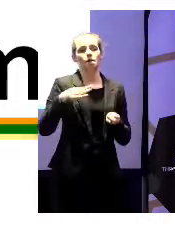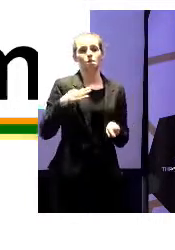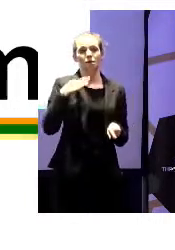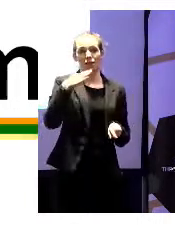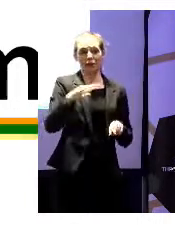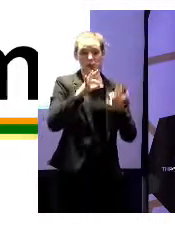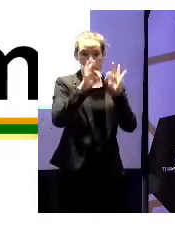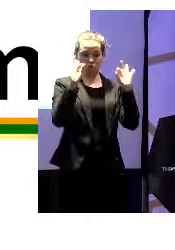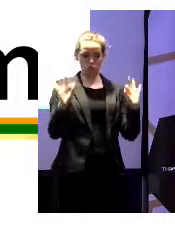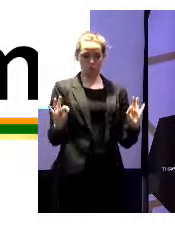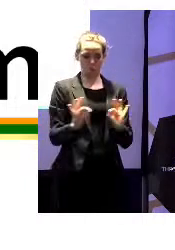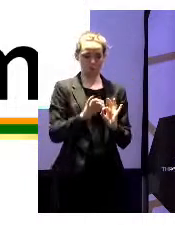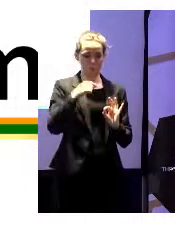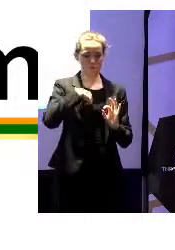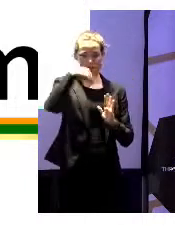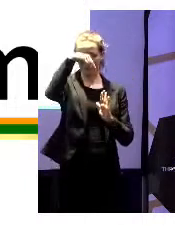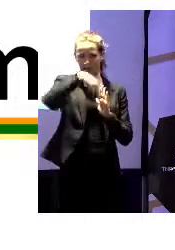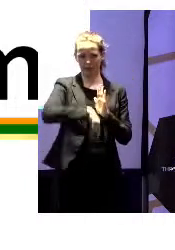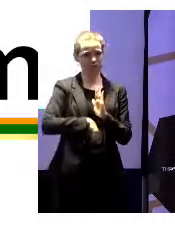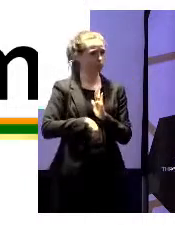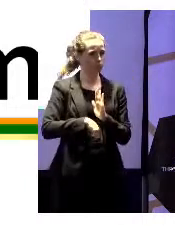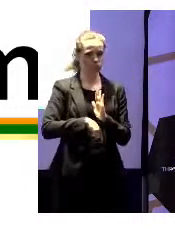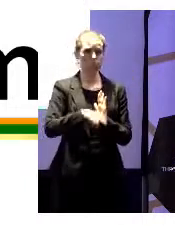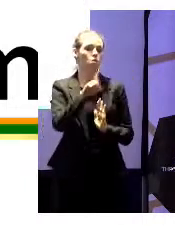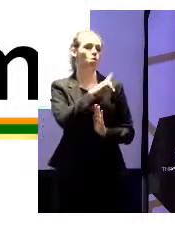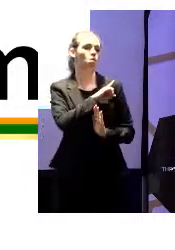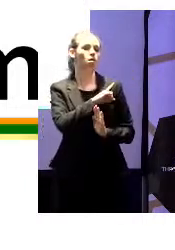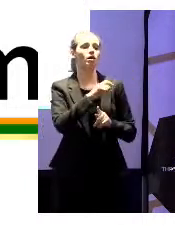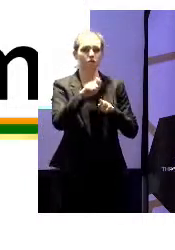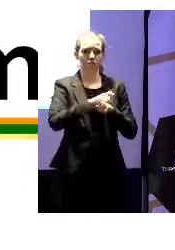detail on, as they will be training